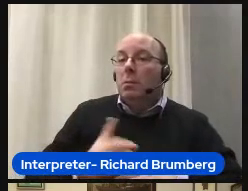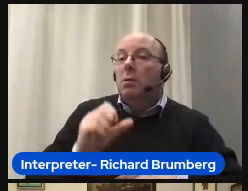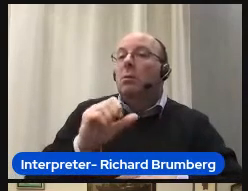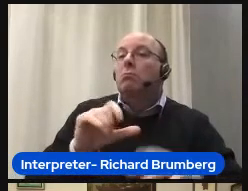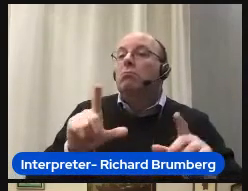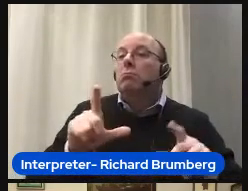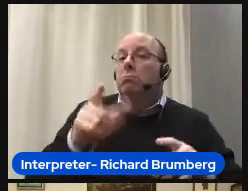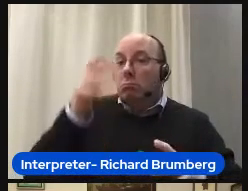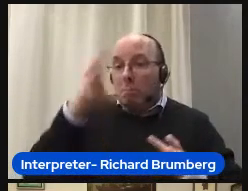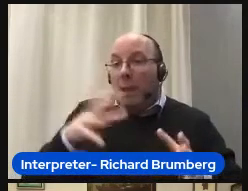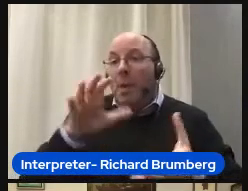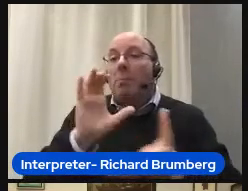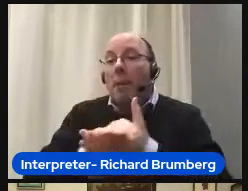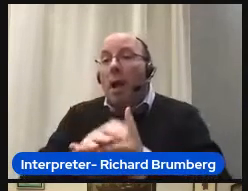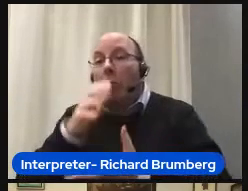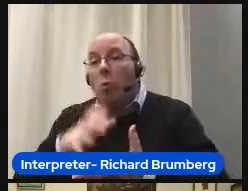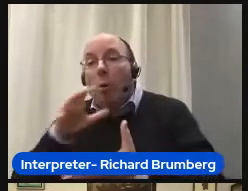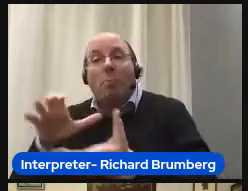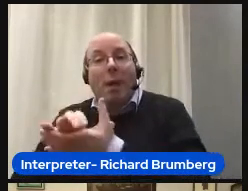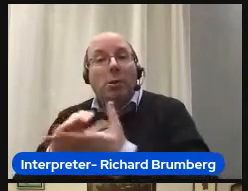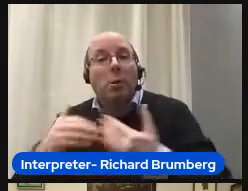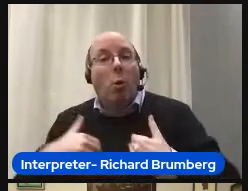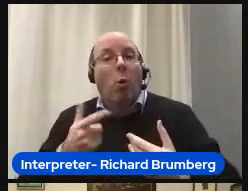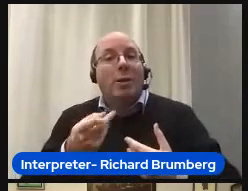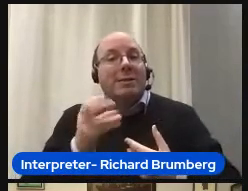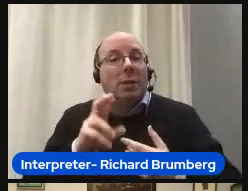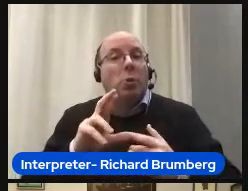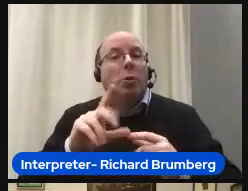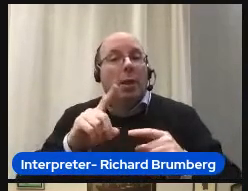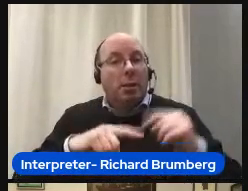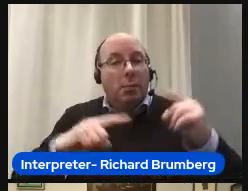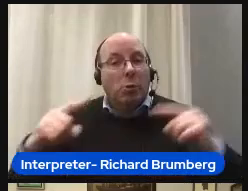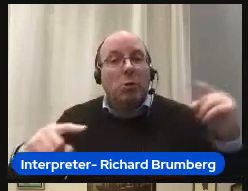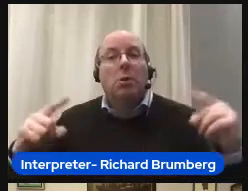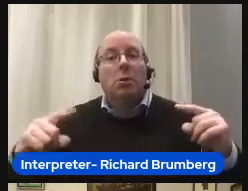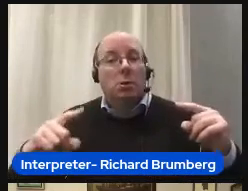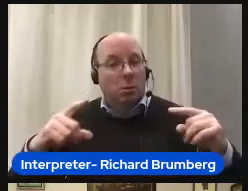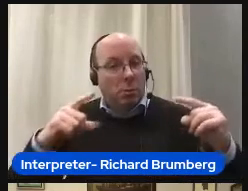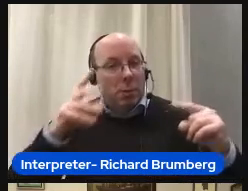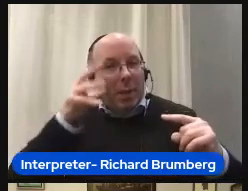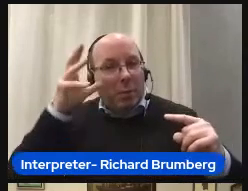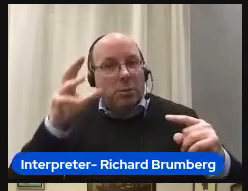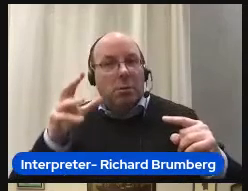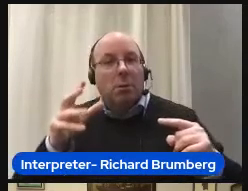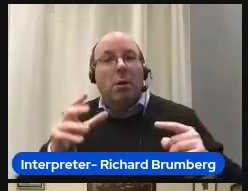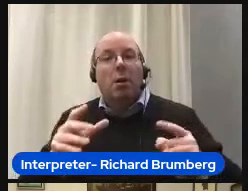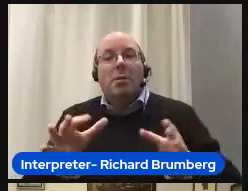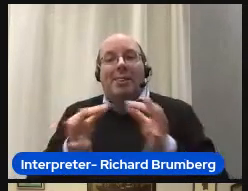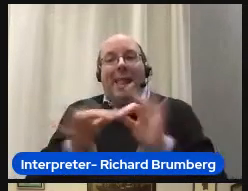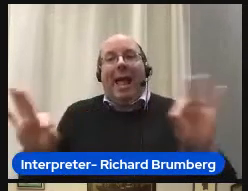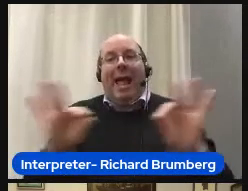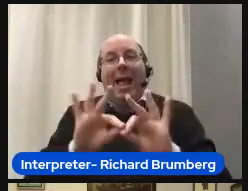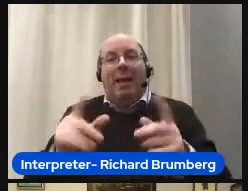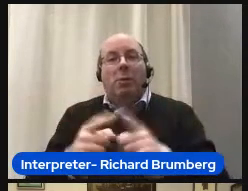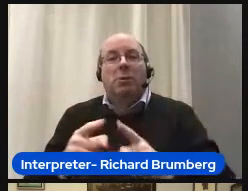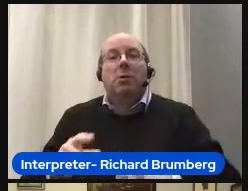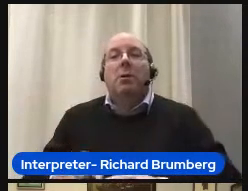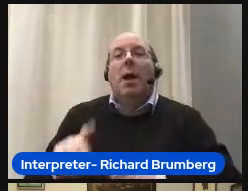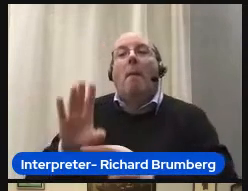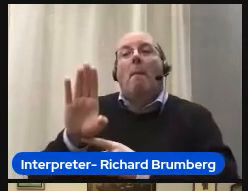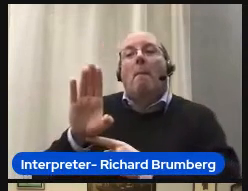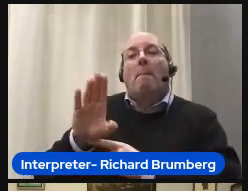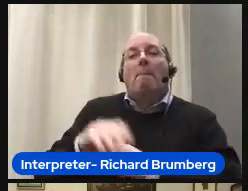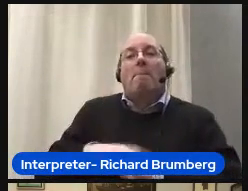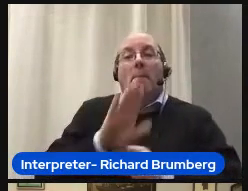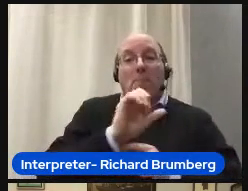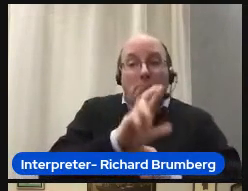More synagogues are welcoming of families with gender and sexually diverse parents. Language is changing, be mitzvah instead